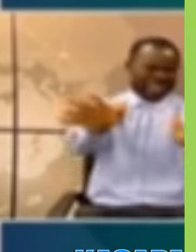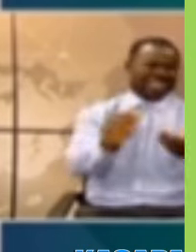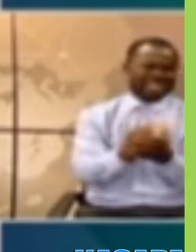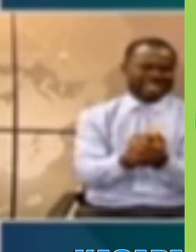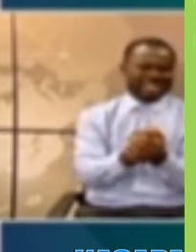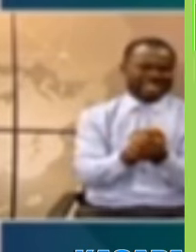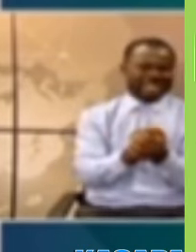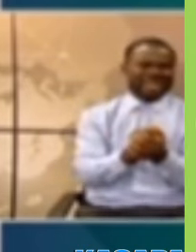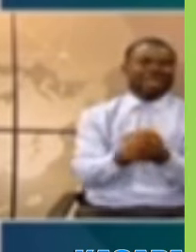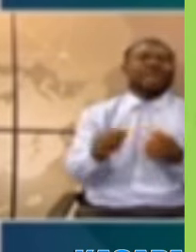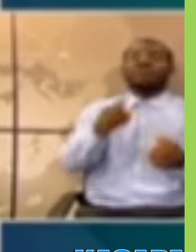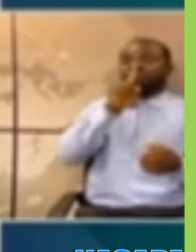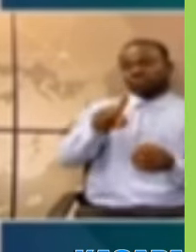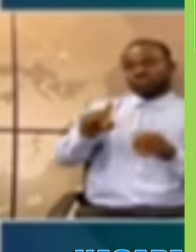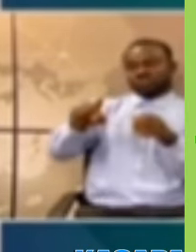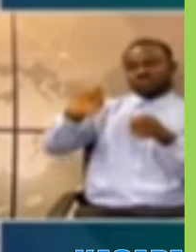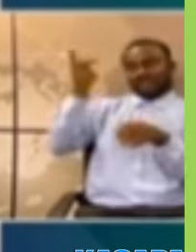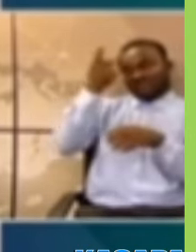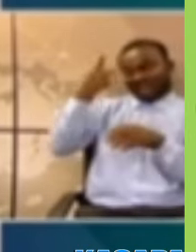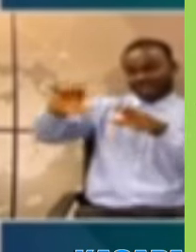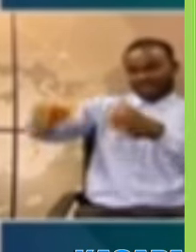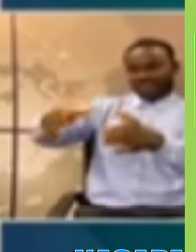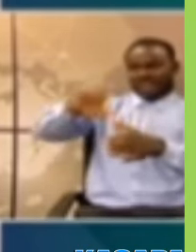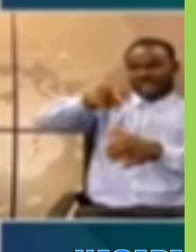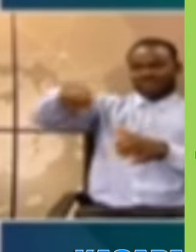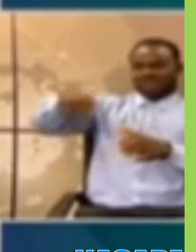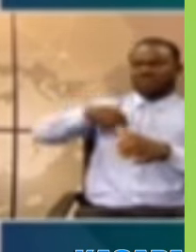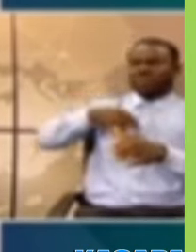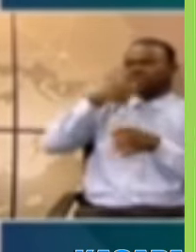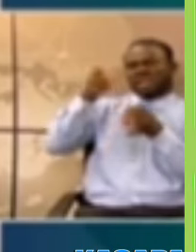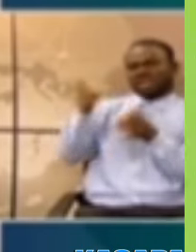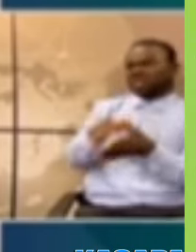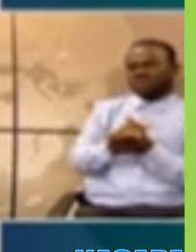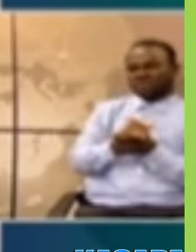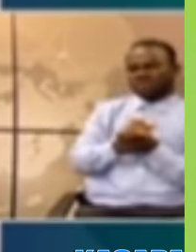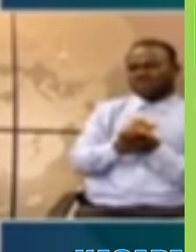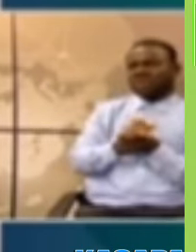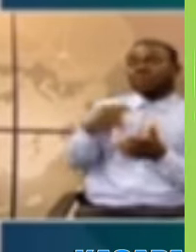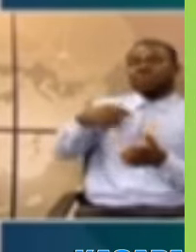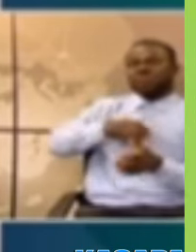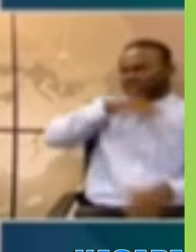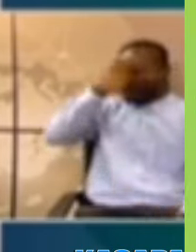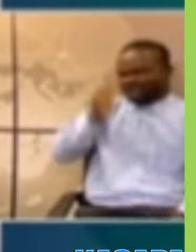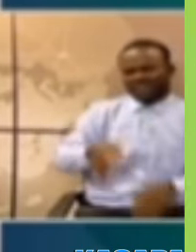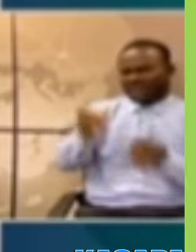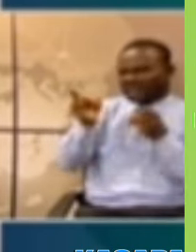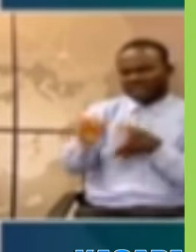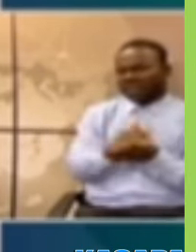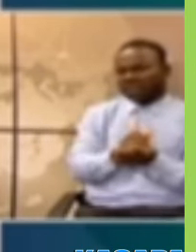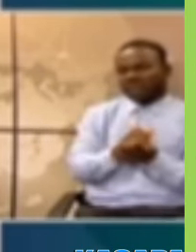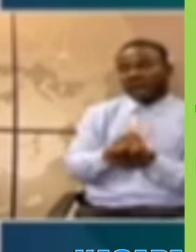If you're MP before, be on time. I'm telling you today. Oh, be on time. You're on time. But when you come